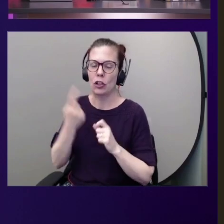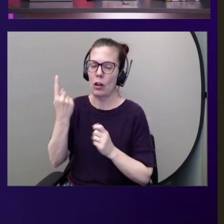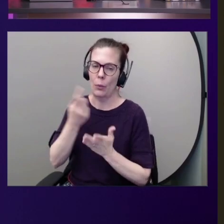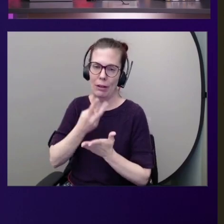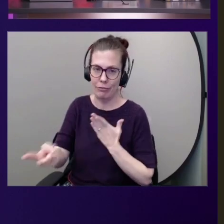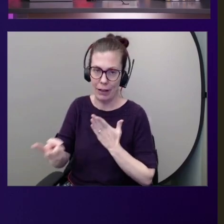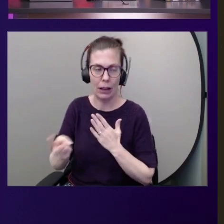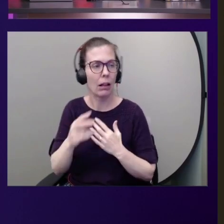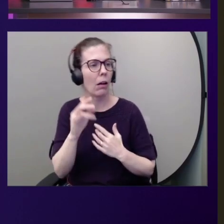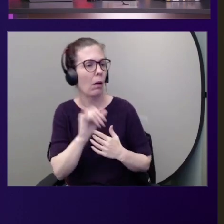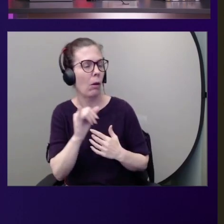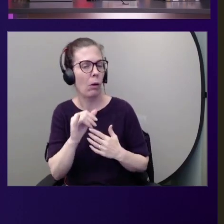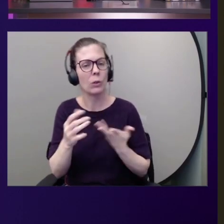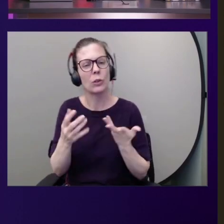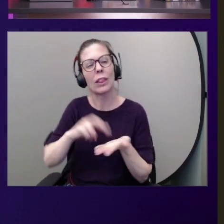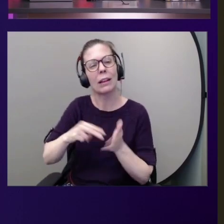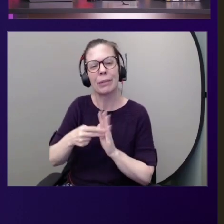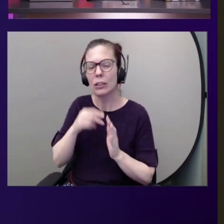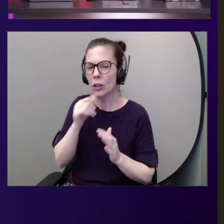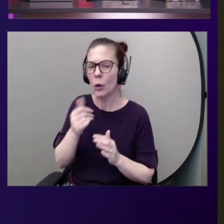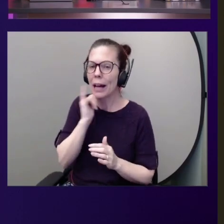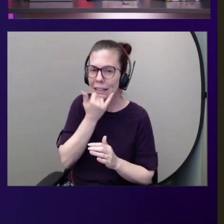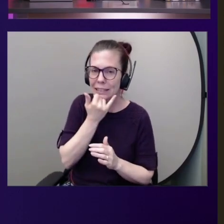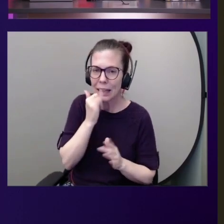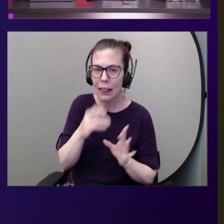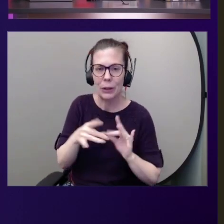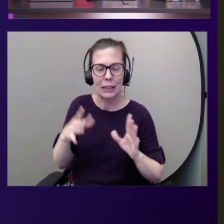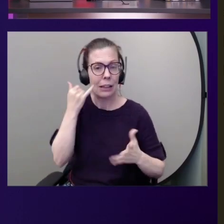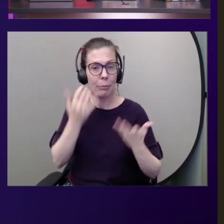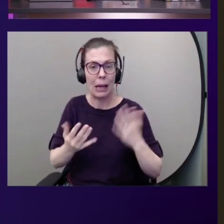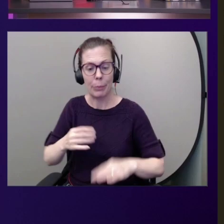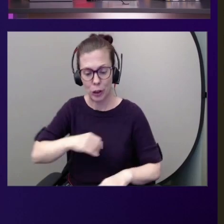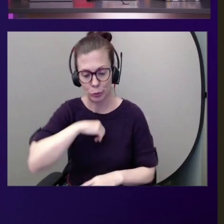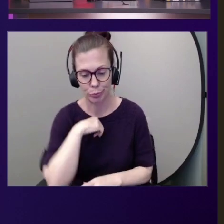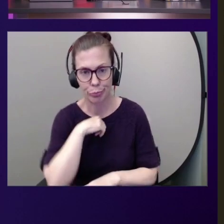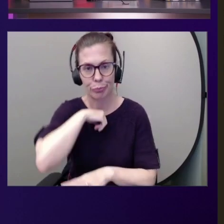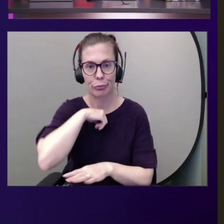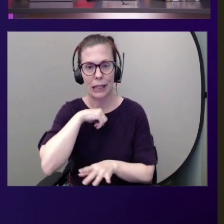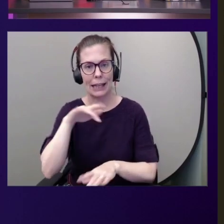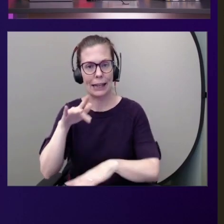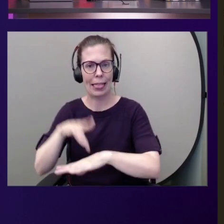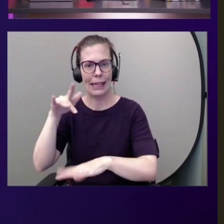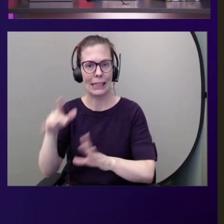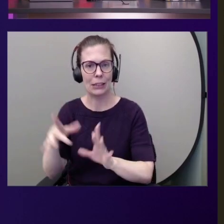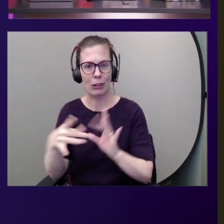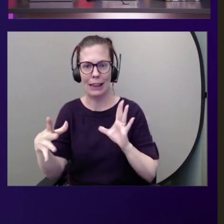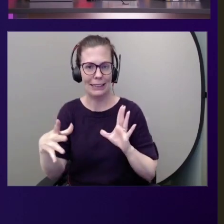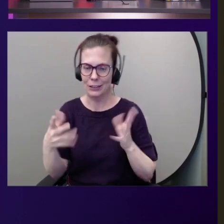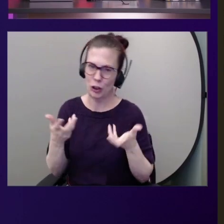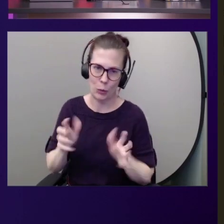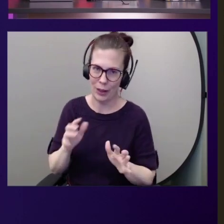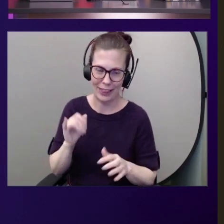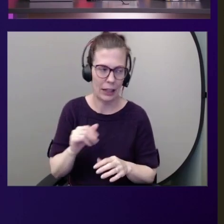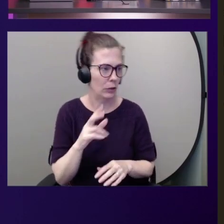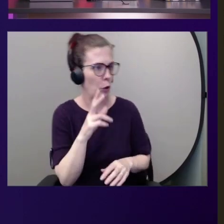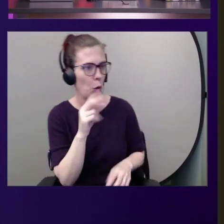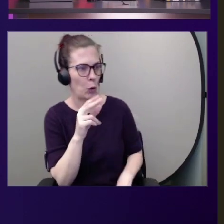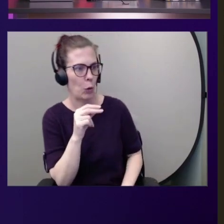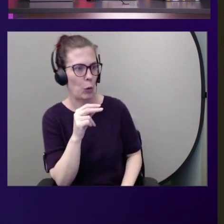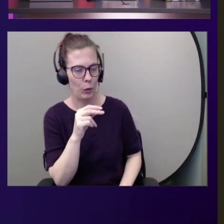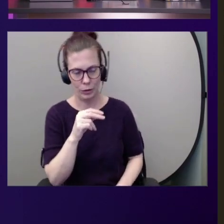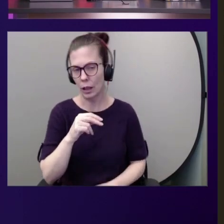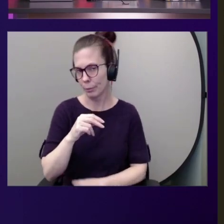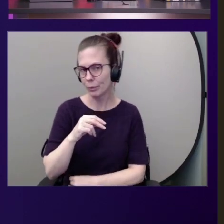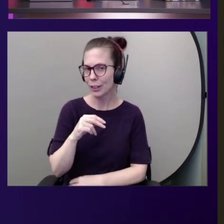you're not accidentally releasing. If you put your elbow on the keyboard and hit release, don't want that. No. So yeah, this